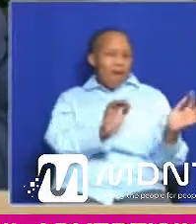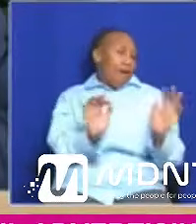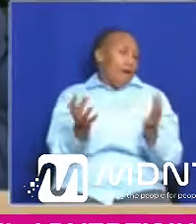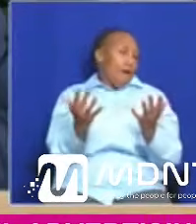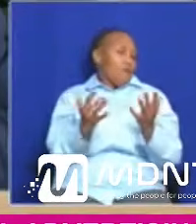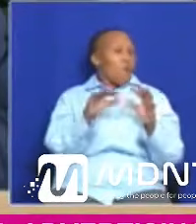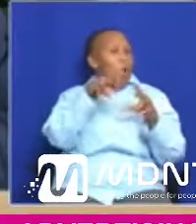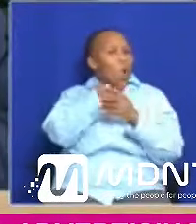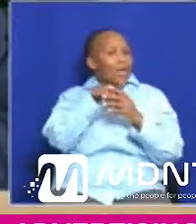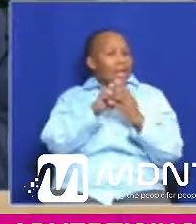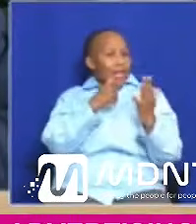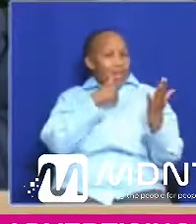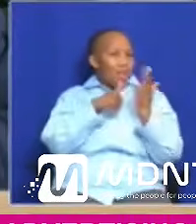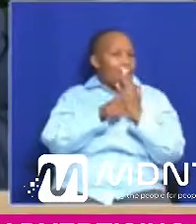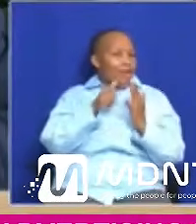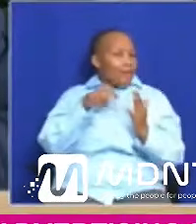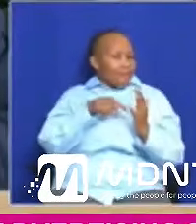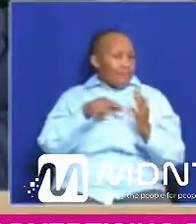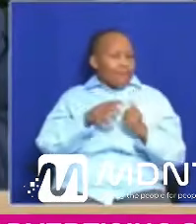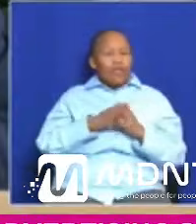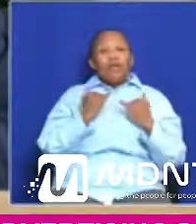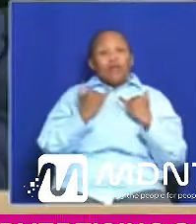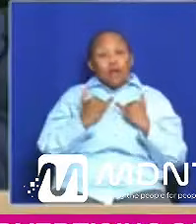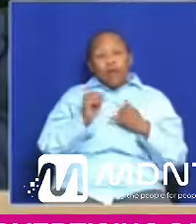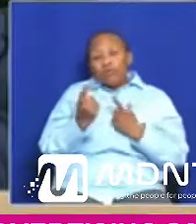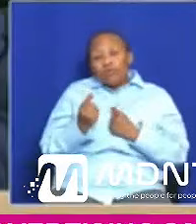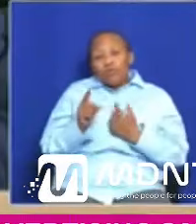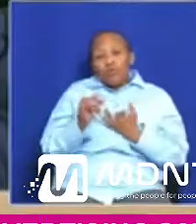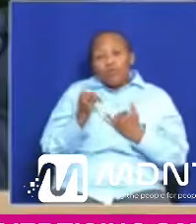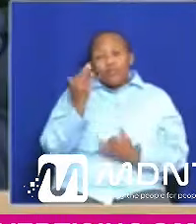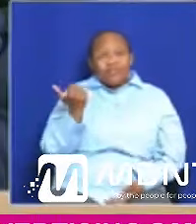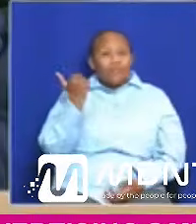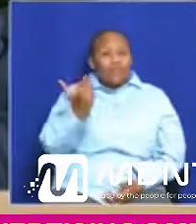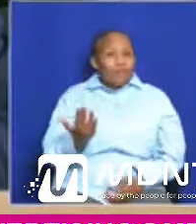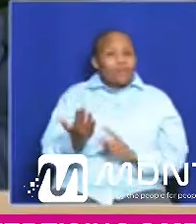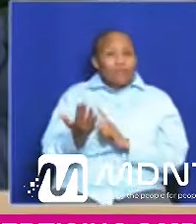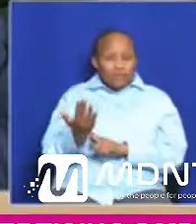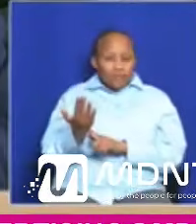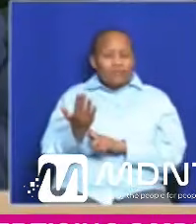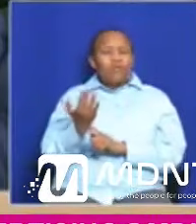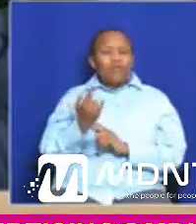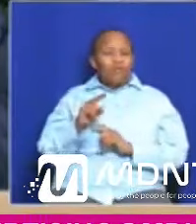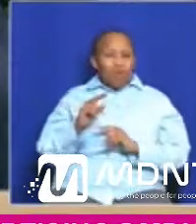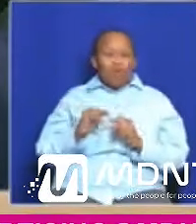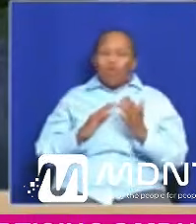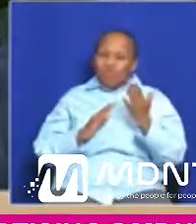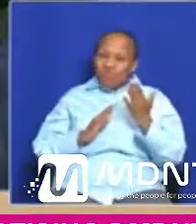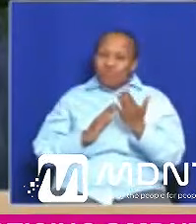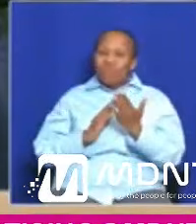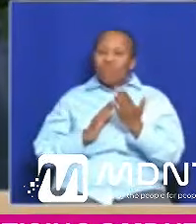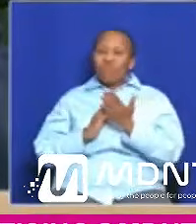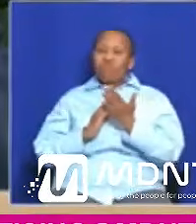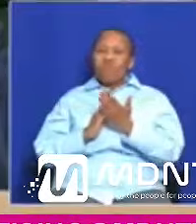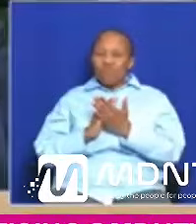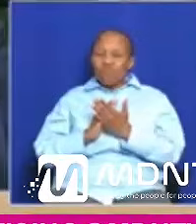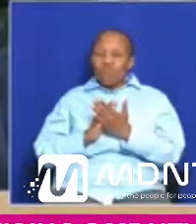So now when you make your submissions about the fair trial rights, I say fine, well and good,